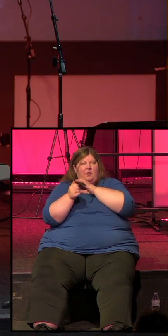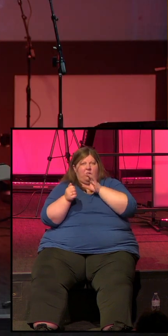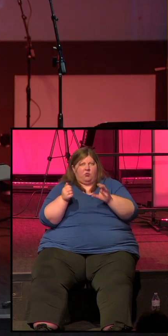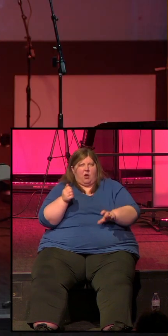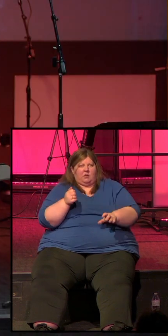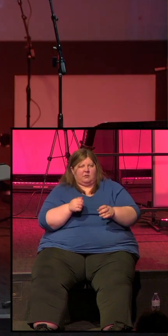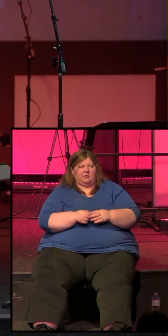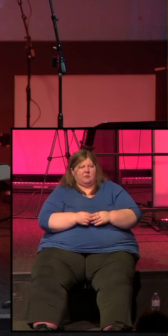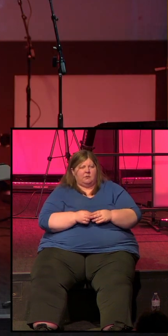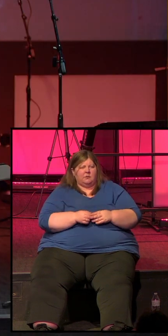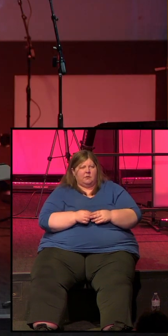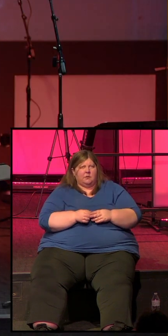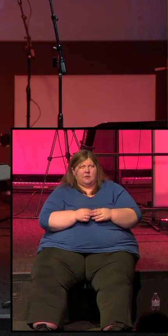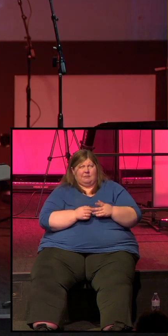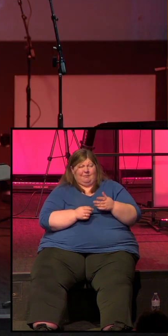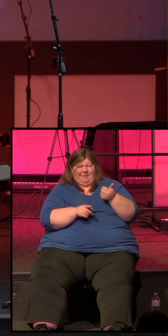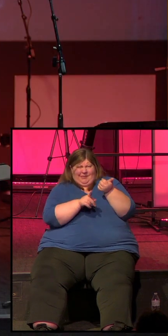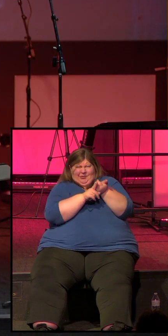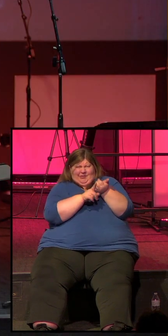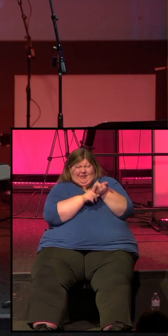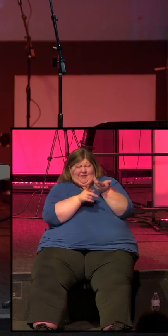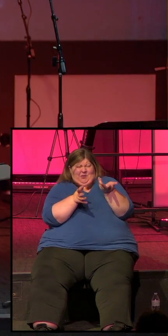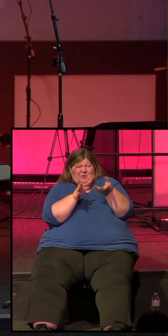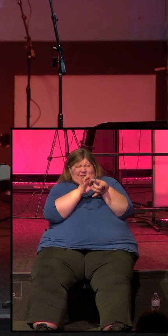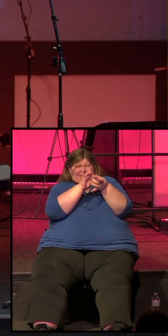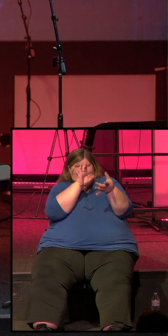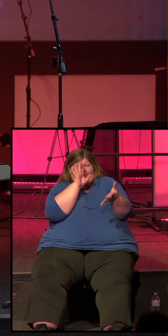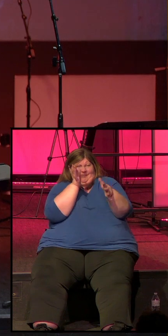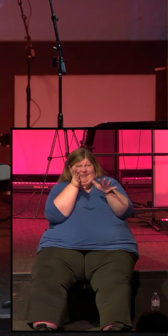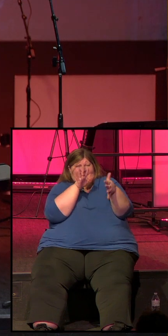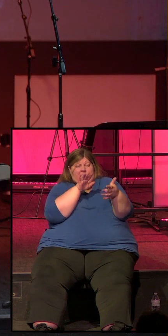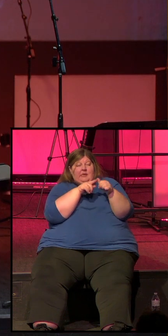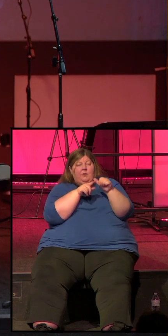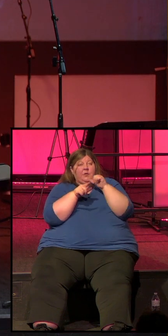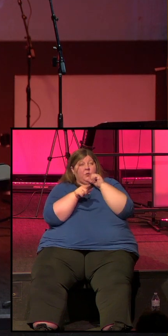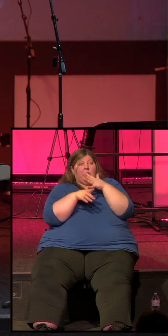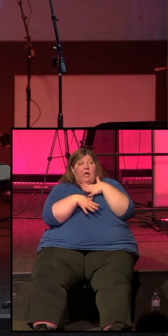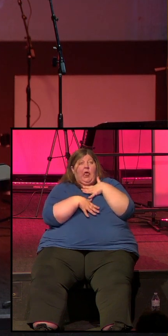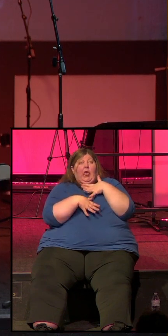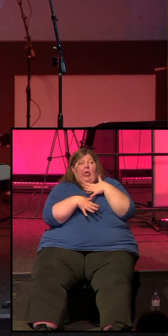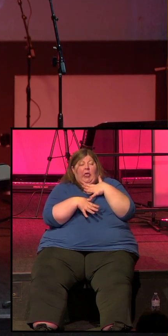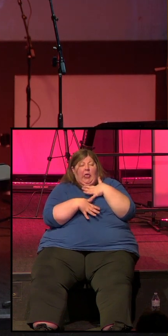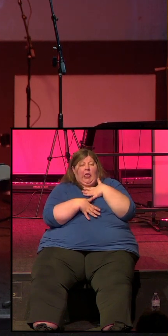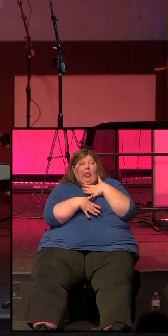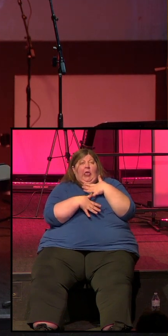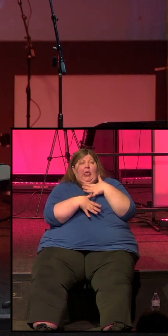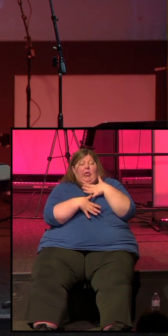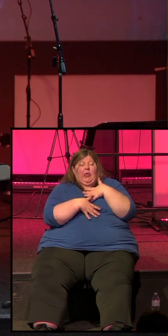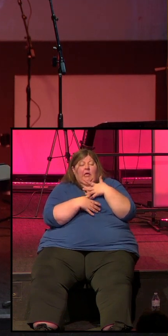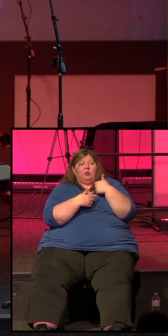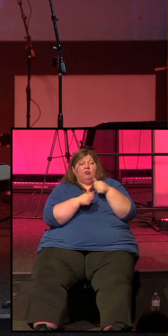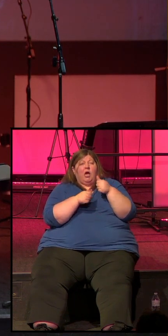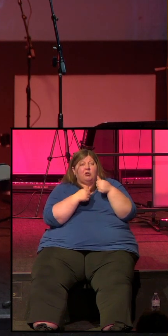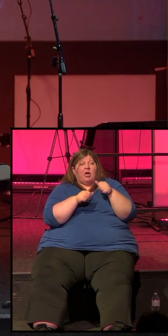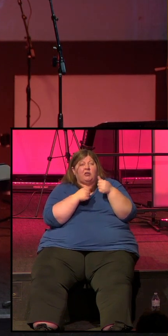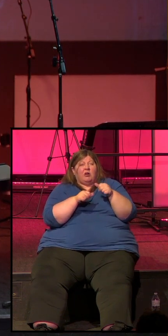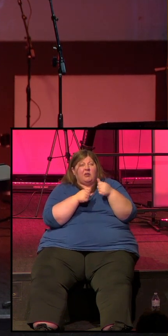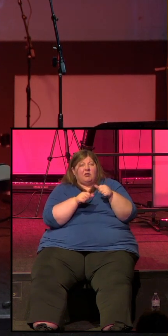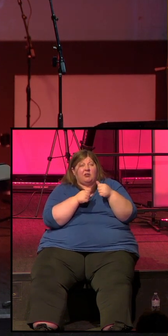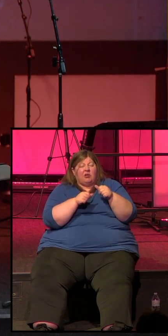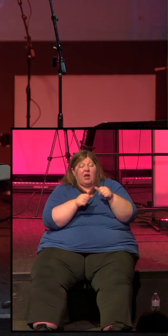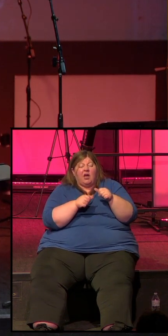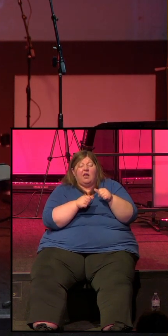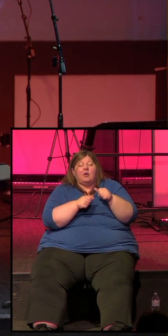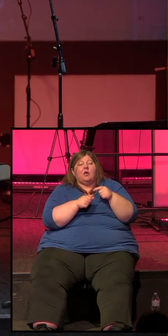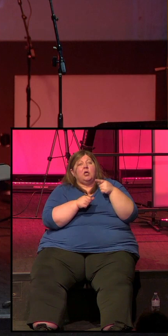dead. Notice he doesn't say when you're gasping for air. He doesn't say as you're trying harder. He doesn't say